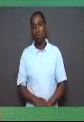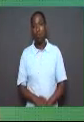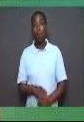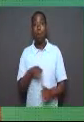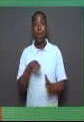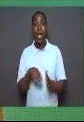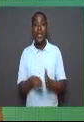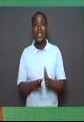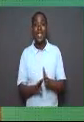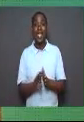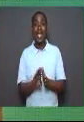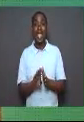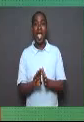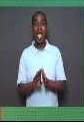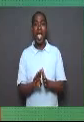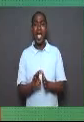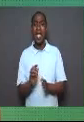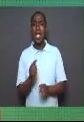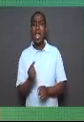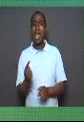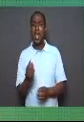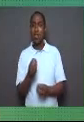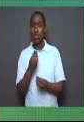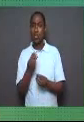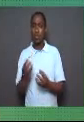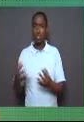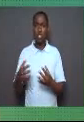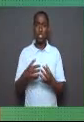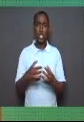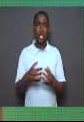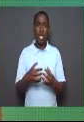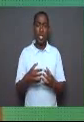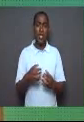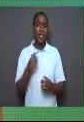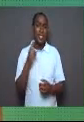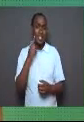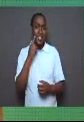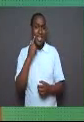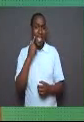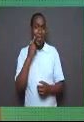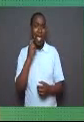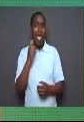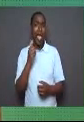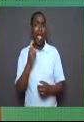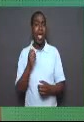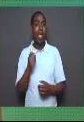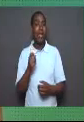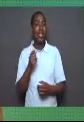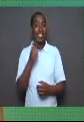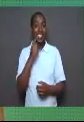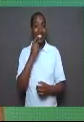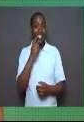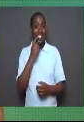Bacteria combined with certain foods and saliva can cause damage to your